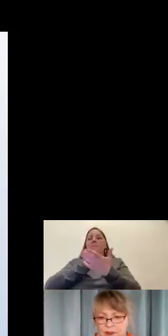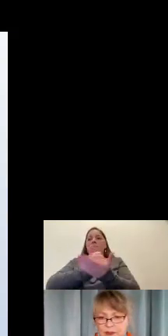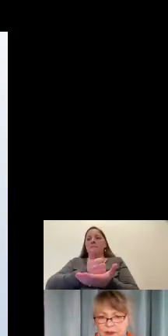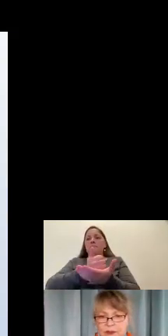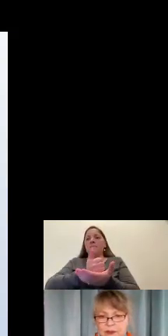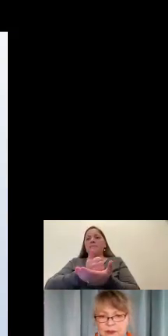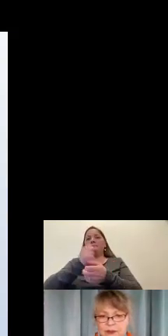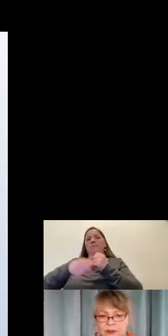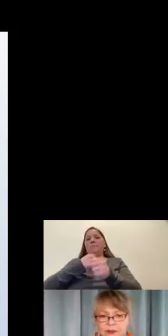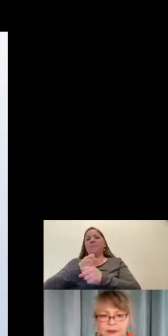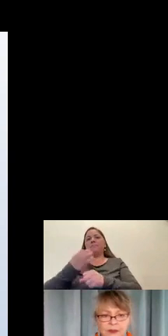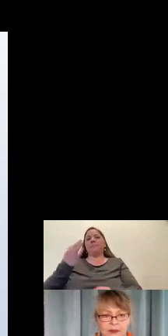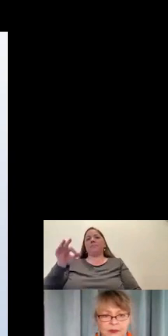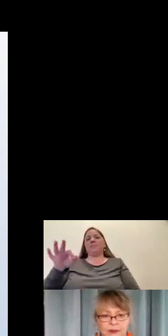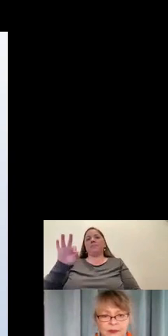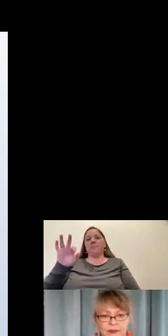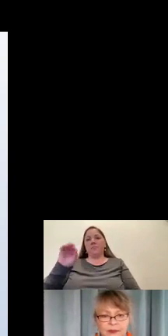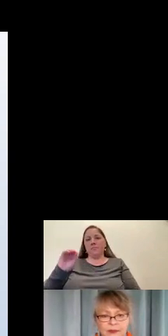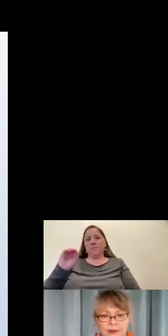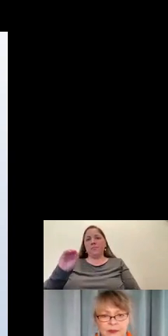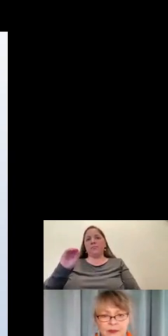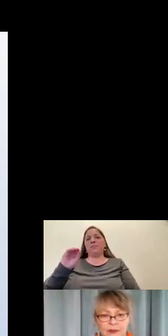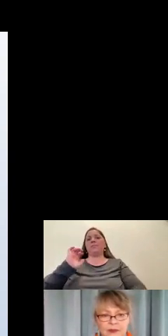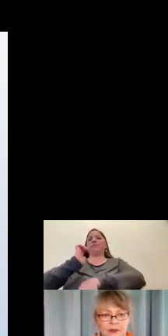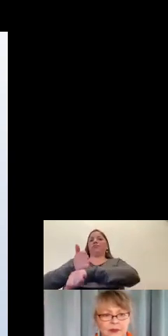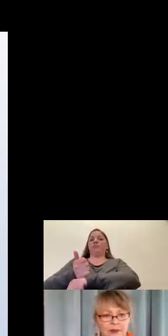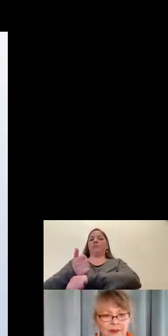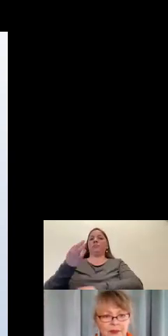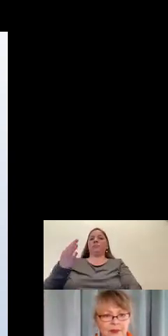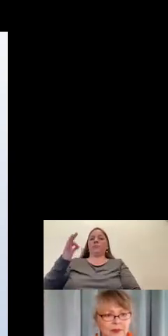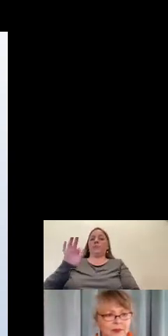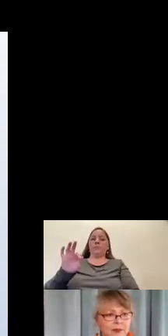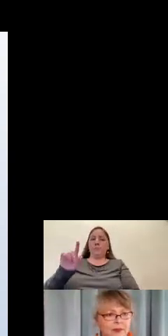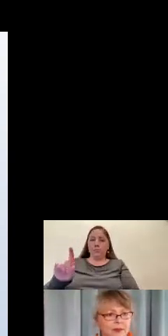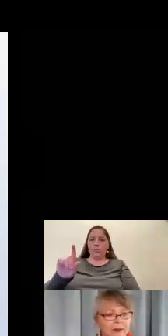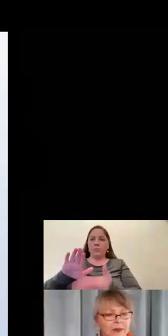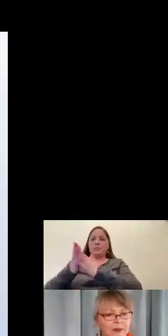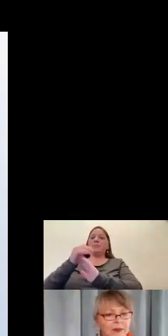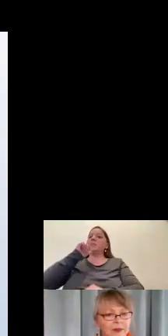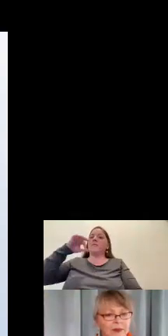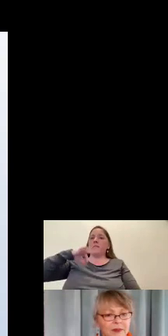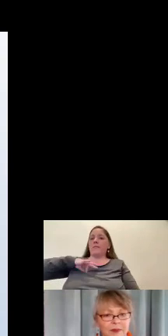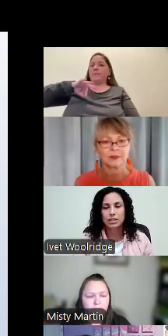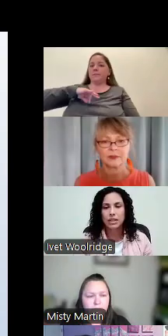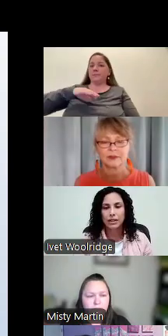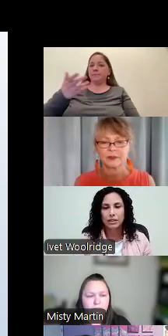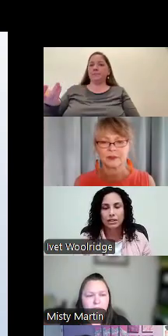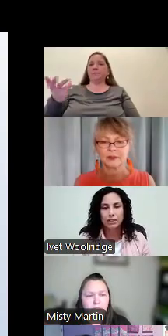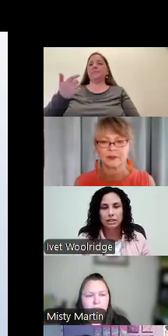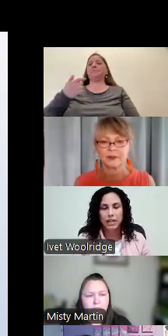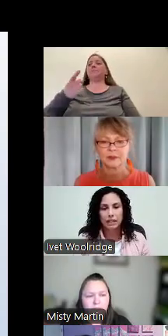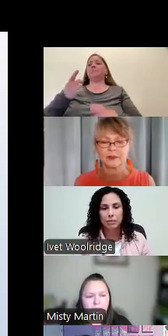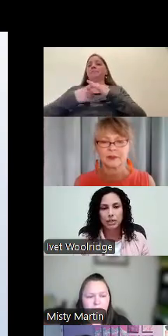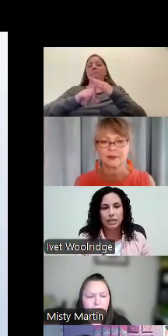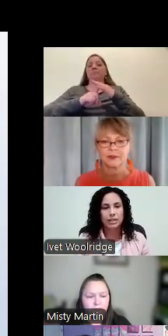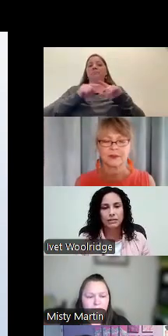in 1990. In 1991, it became officially a nonprofit. And it started to get together in the